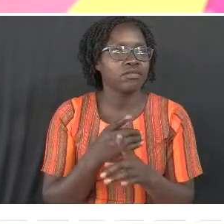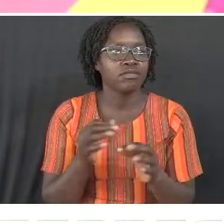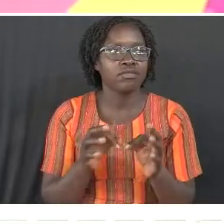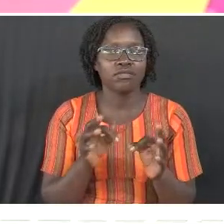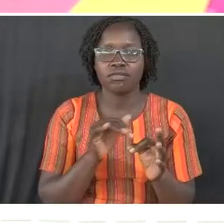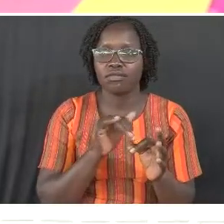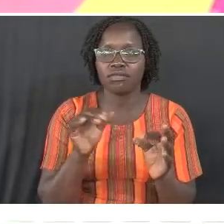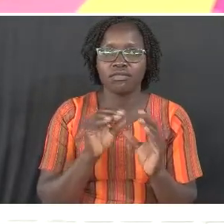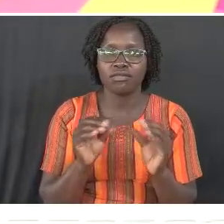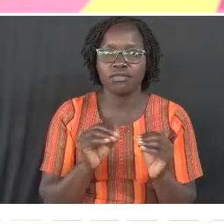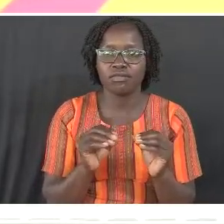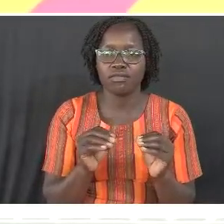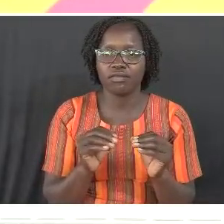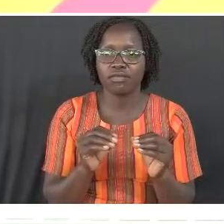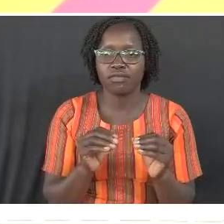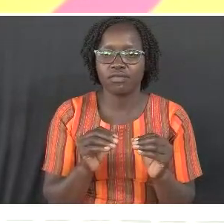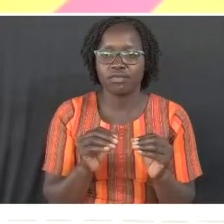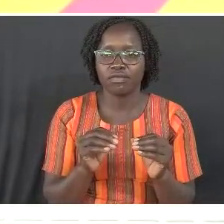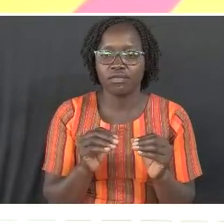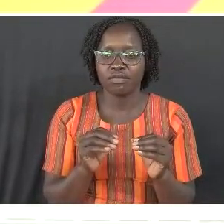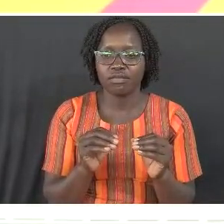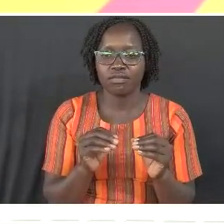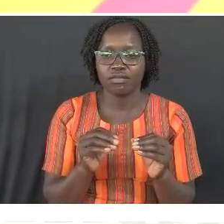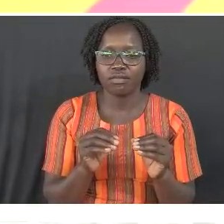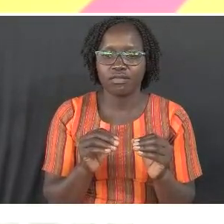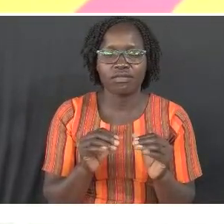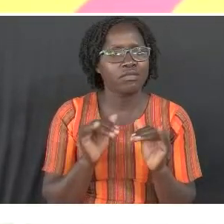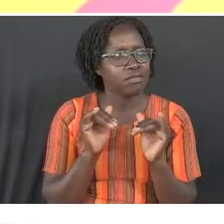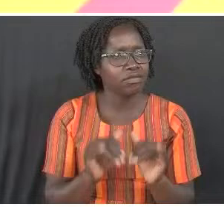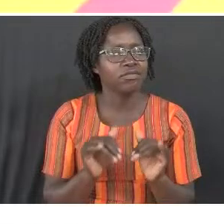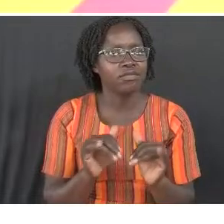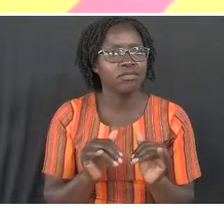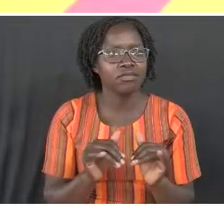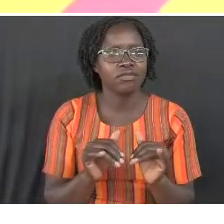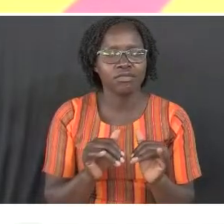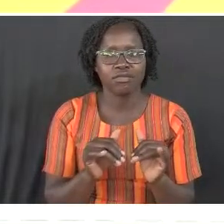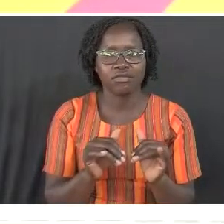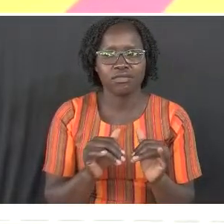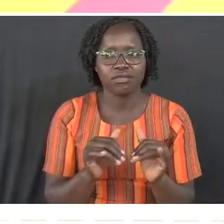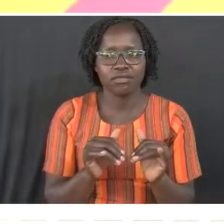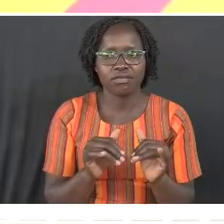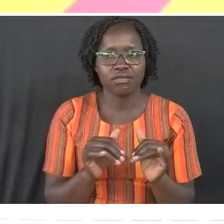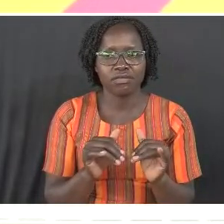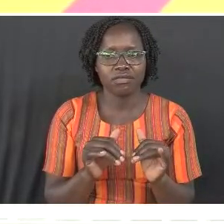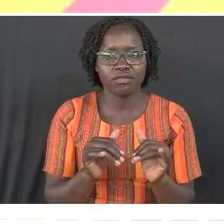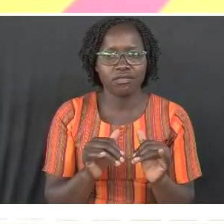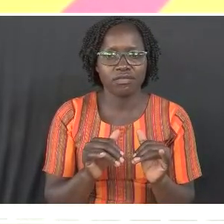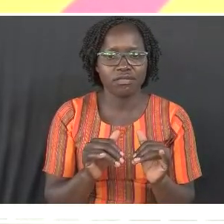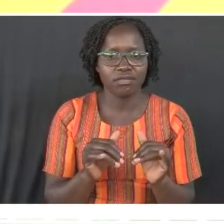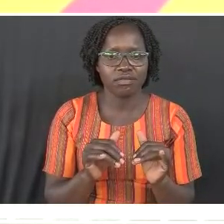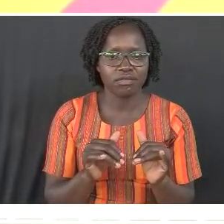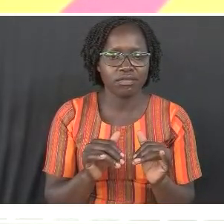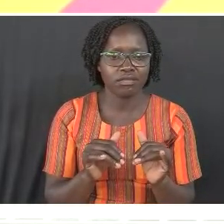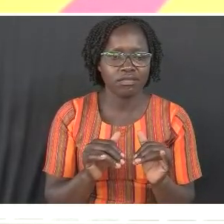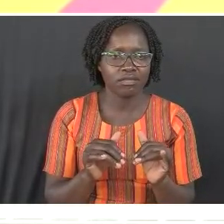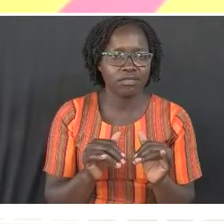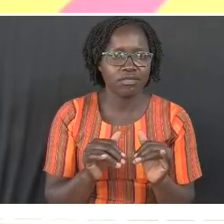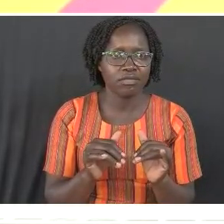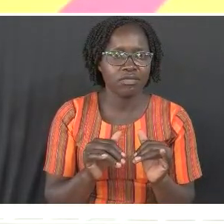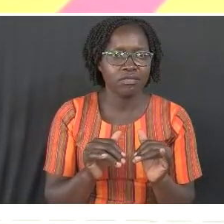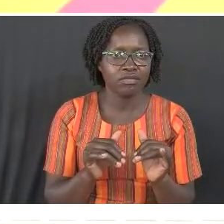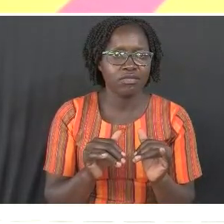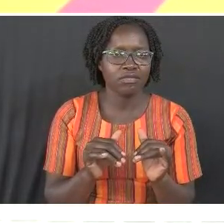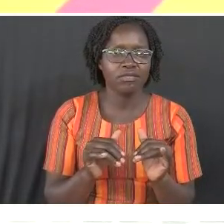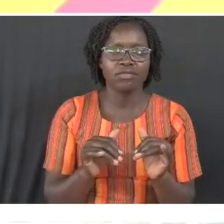removed, once ukibaki na hiyo meno hapo, the milk teeth, if you stay with them, then the permanent ones